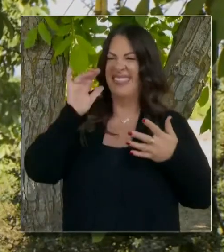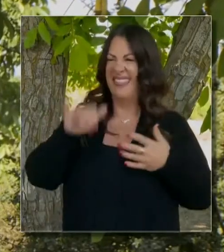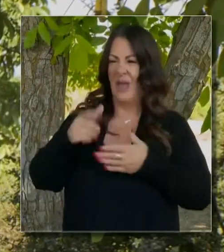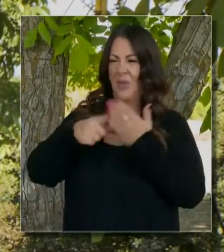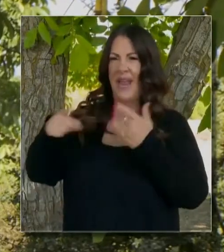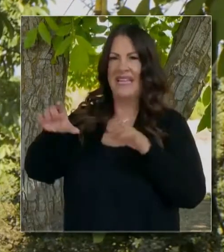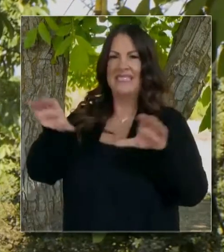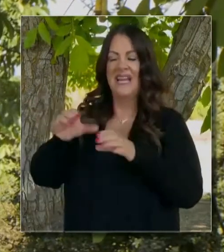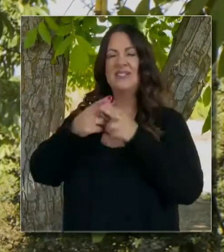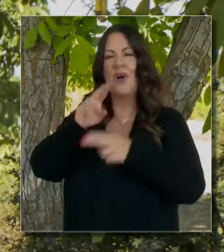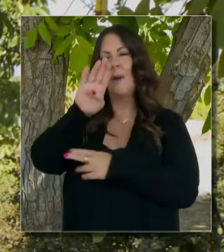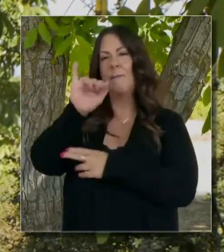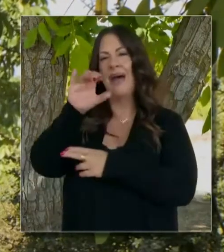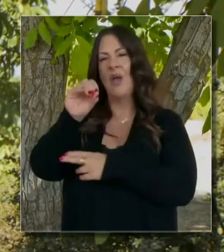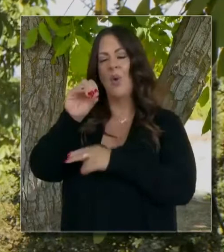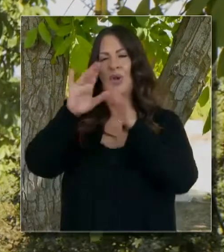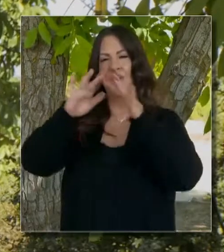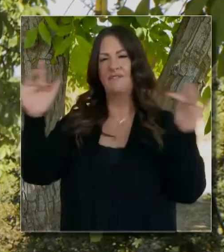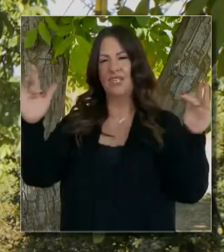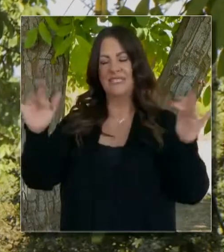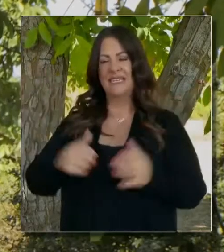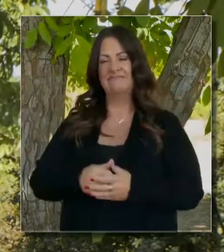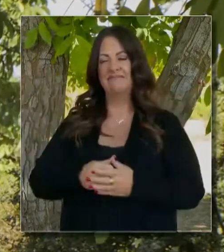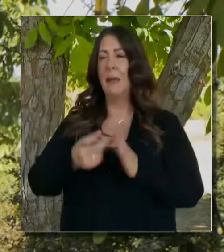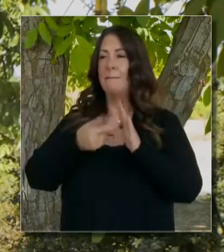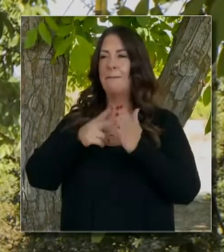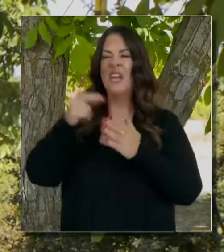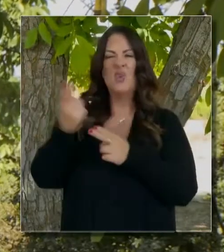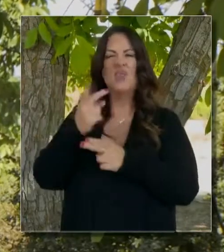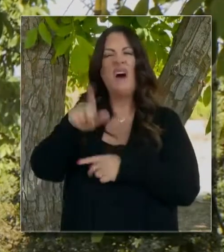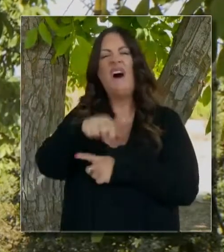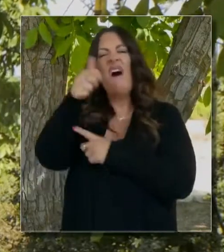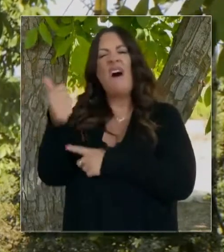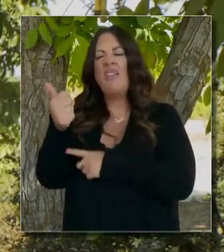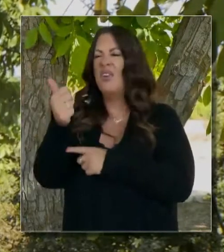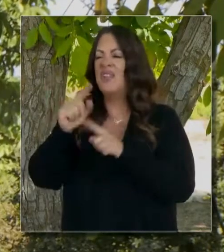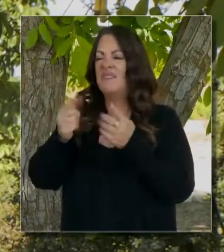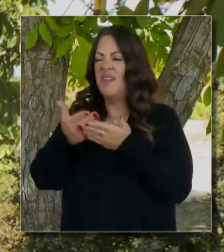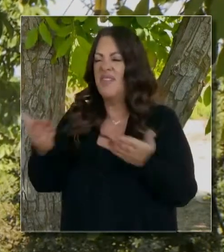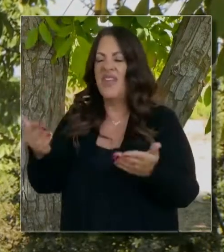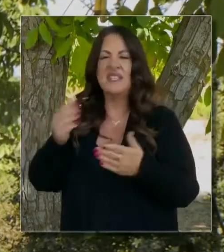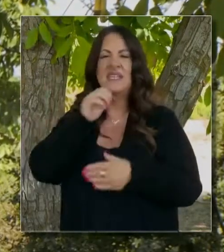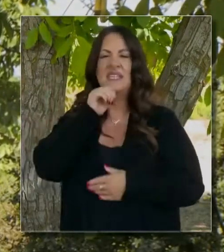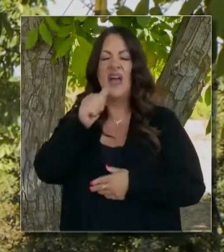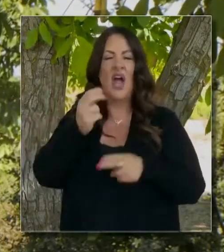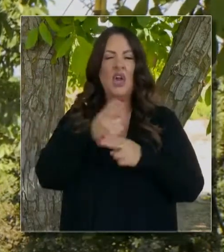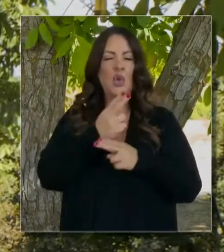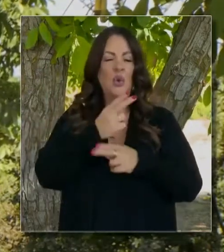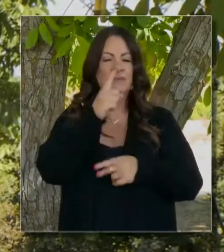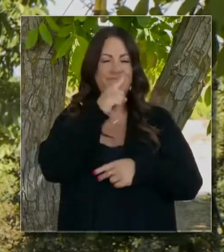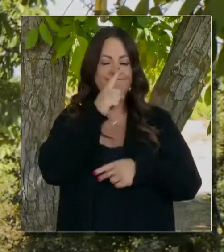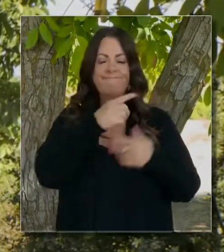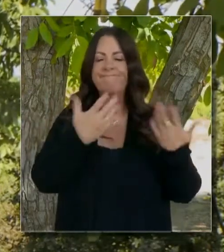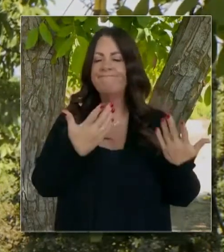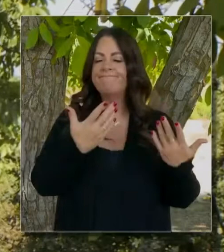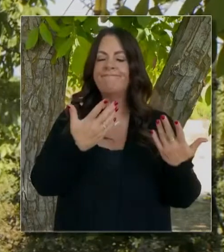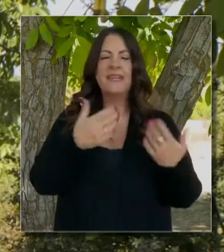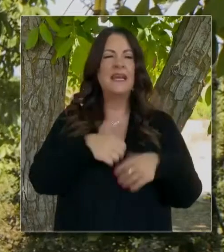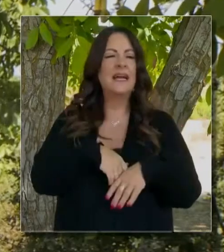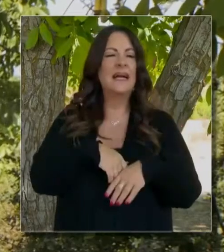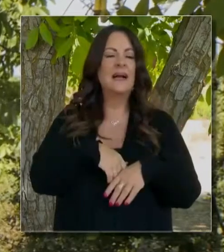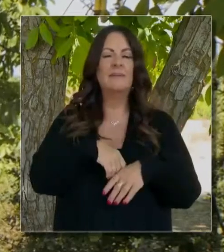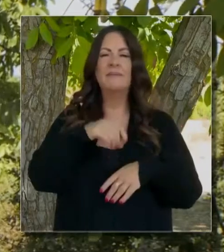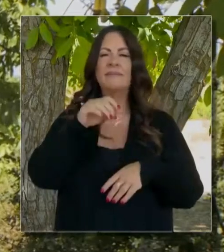around biodiversity. It's around alternatives to synthetic fertilizers and new strategies on mulching and composting.